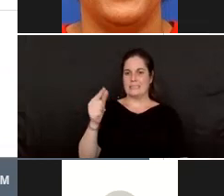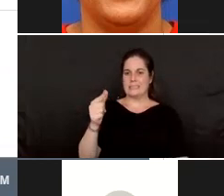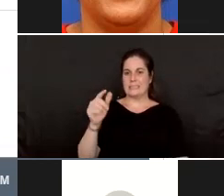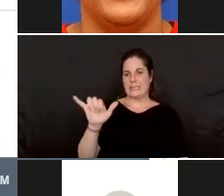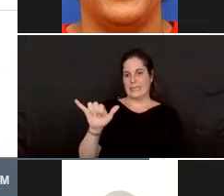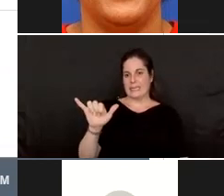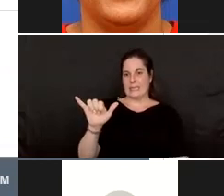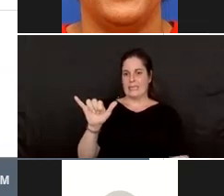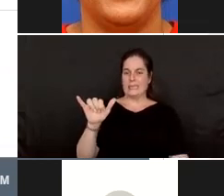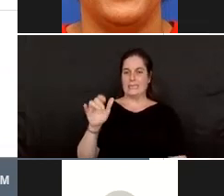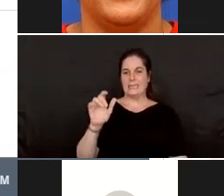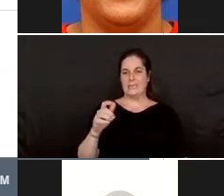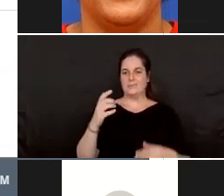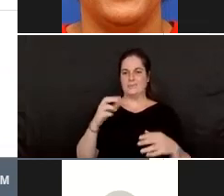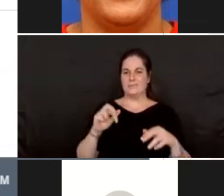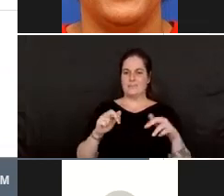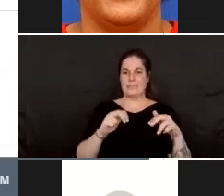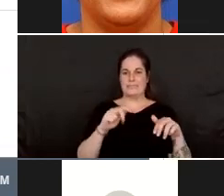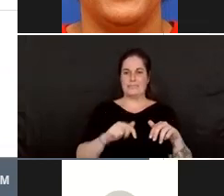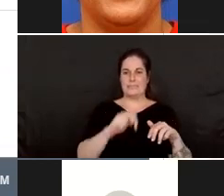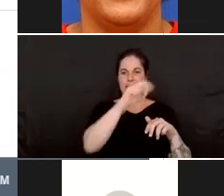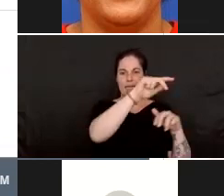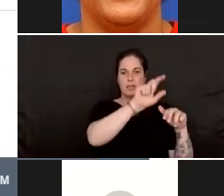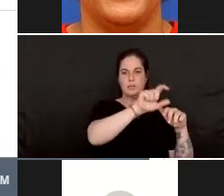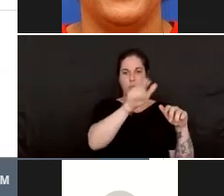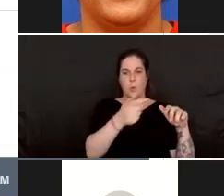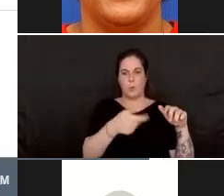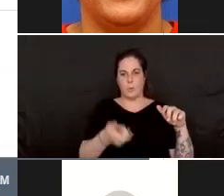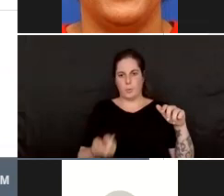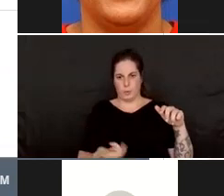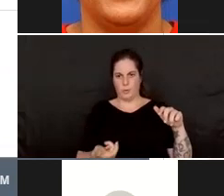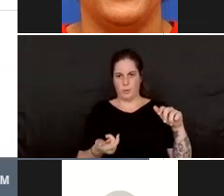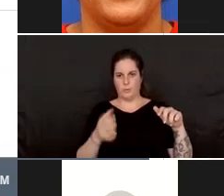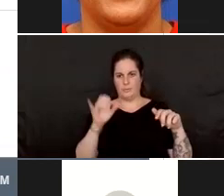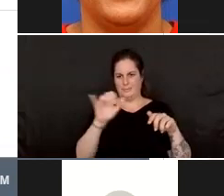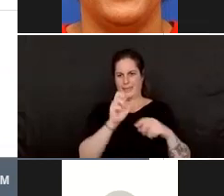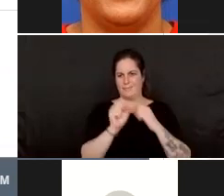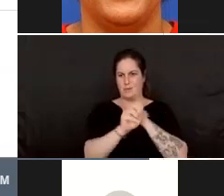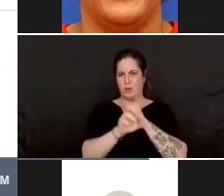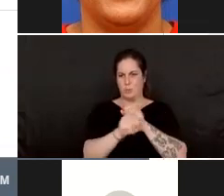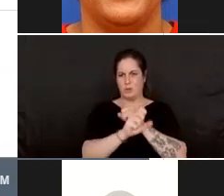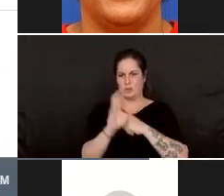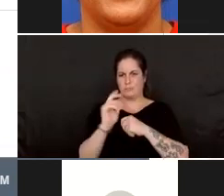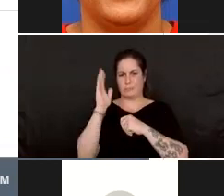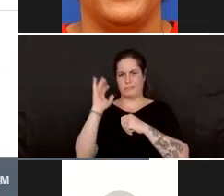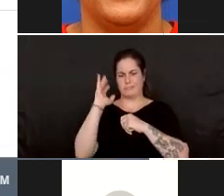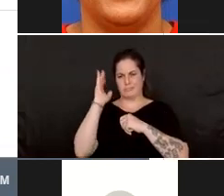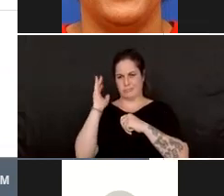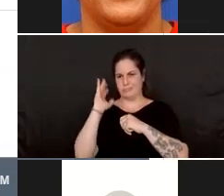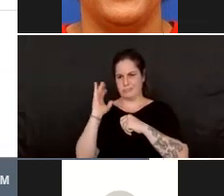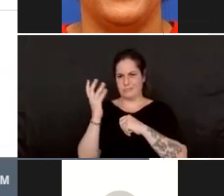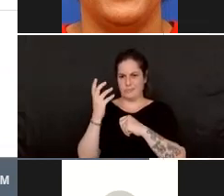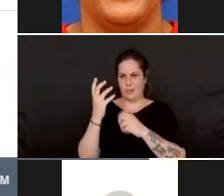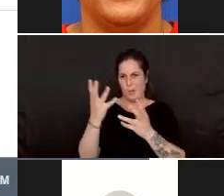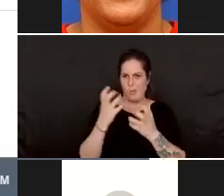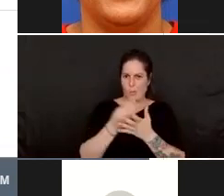toy. Slinky, a slinky, great for a girl and a boy. I mean, that was the commercial that was out when I was a kid, right? To entice people to